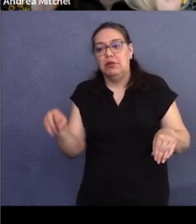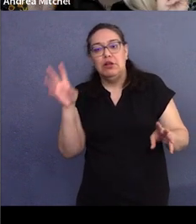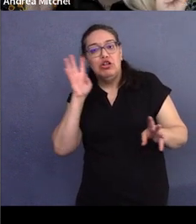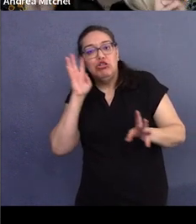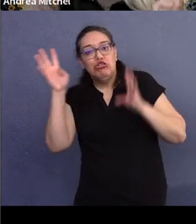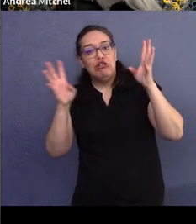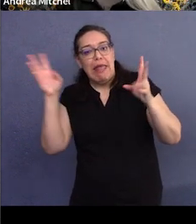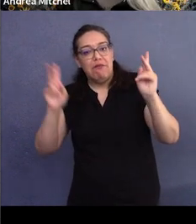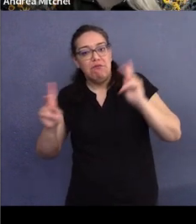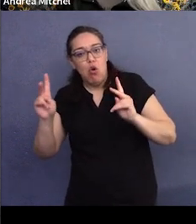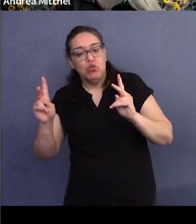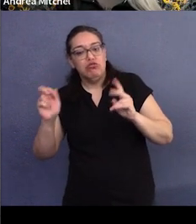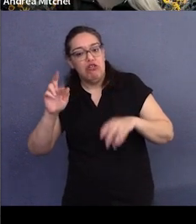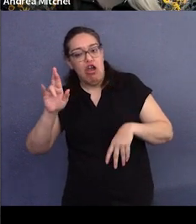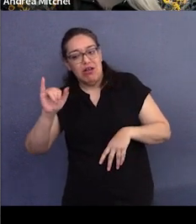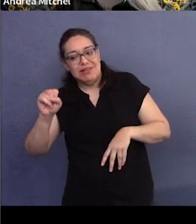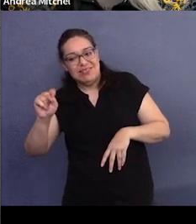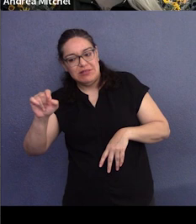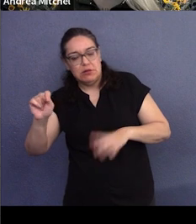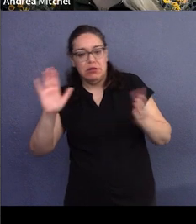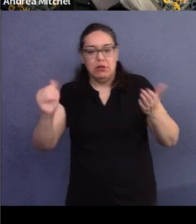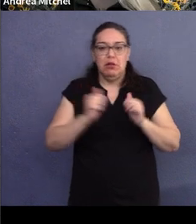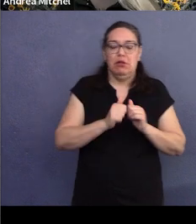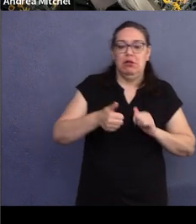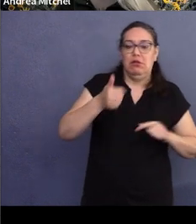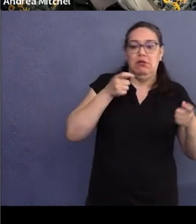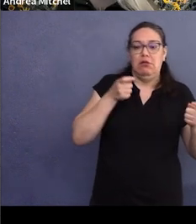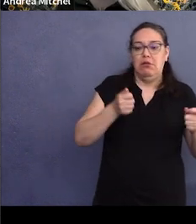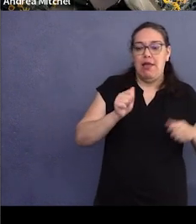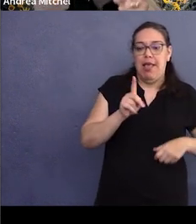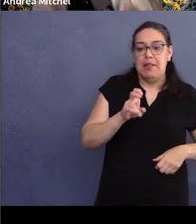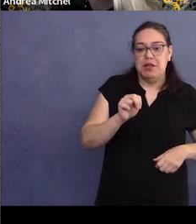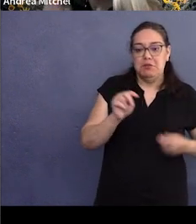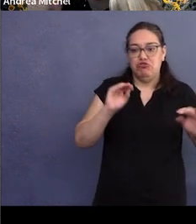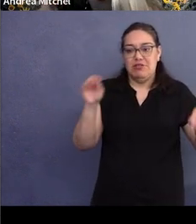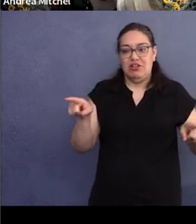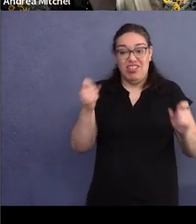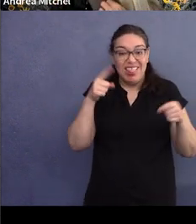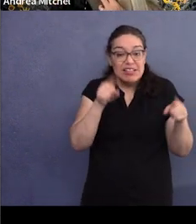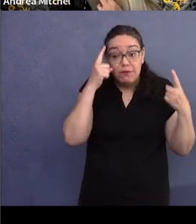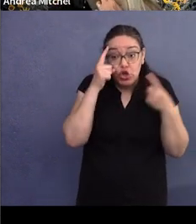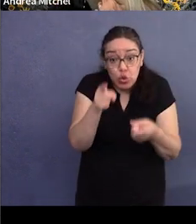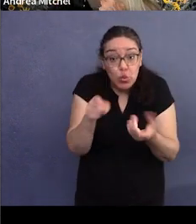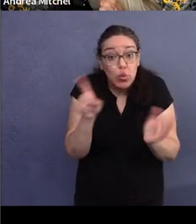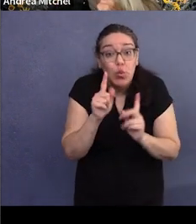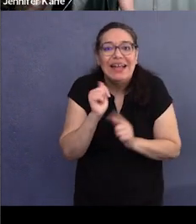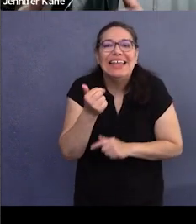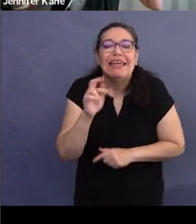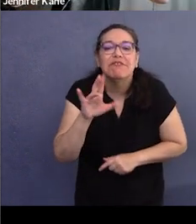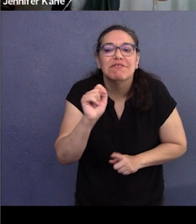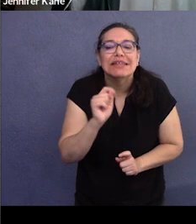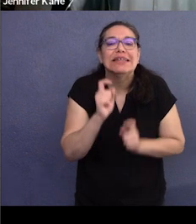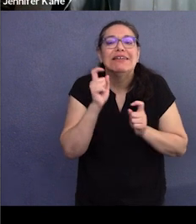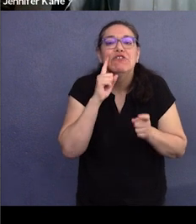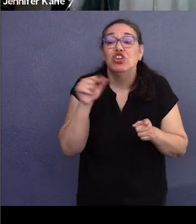creative folks, artists, as compared to admin. This is for you. It's a gift. I just